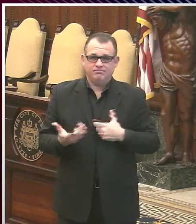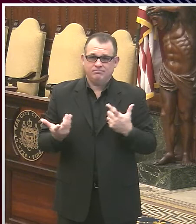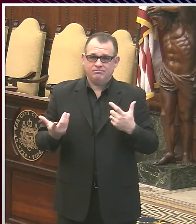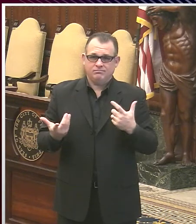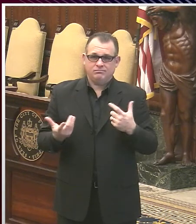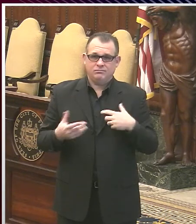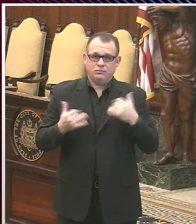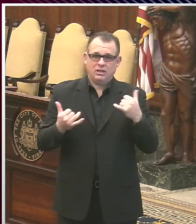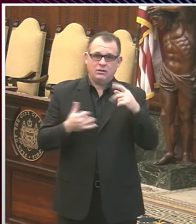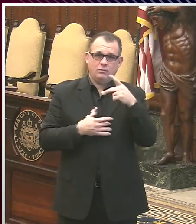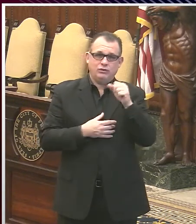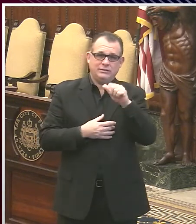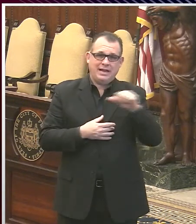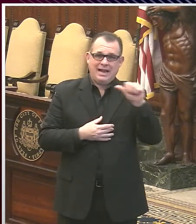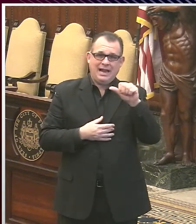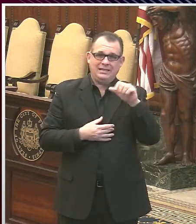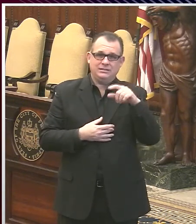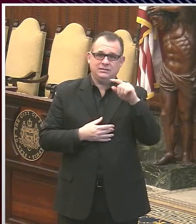send them to